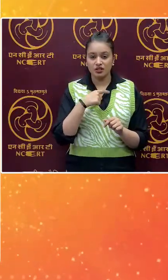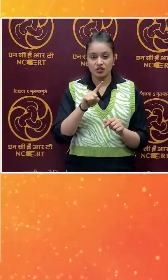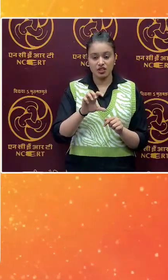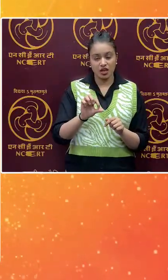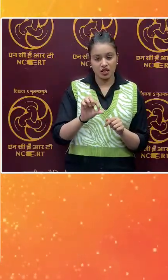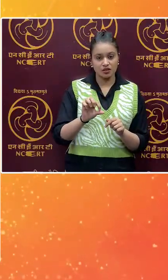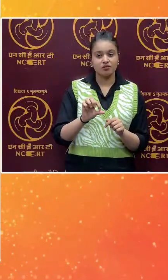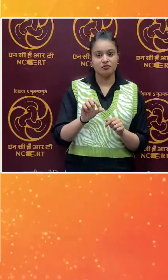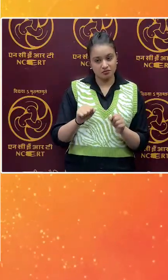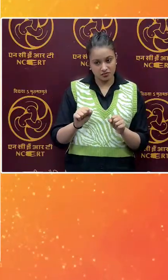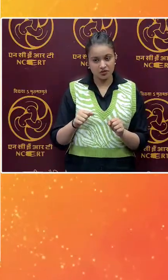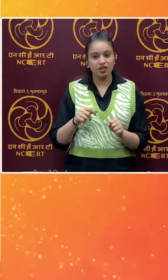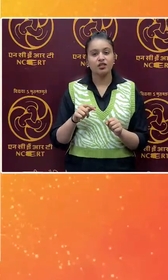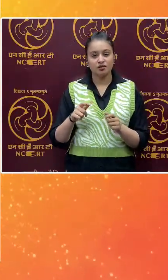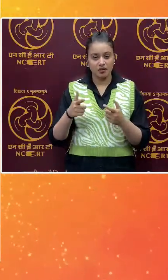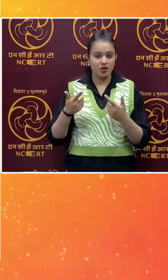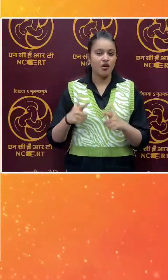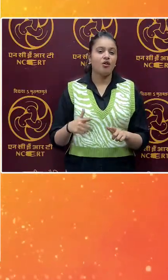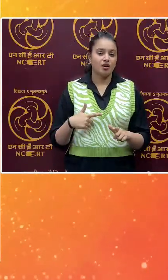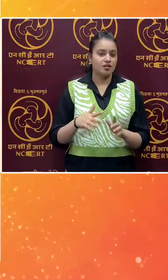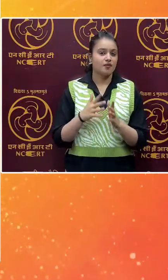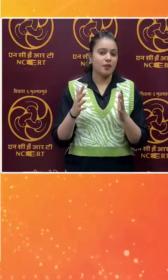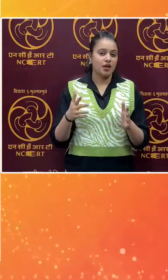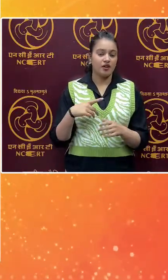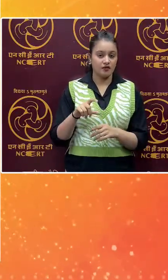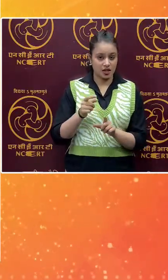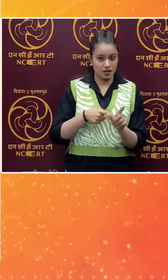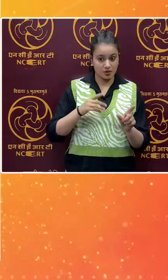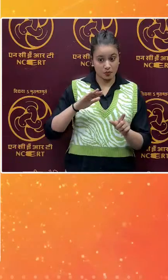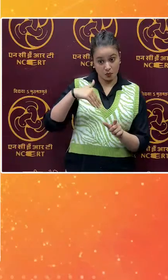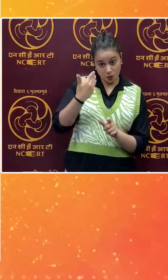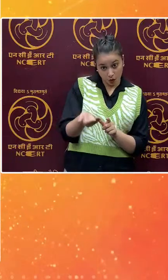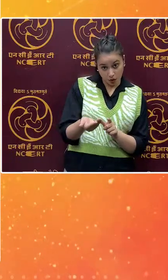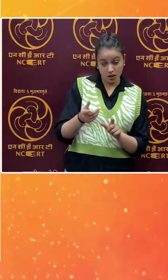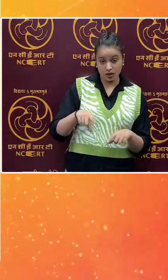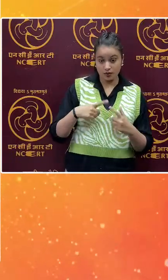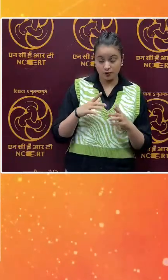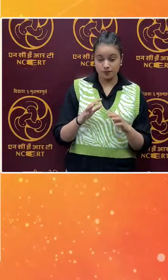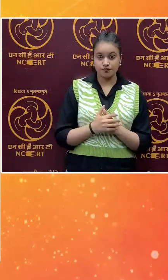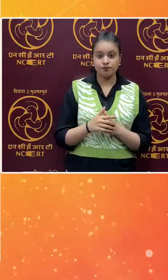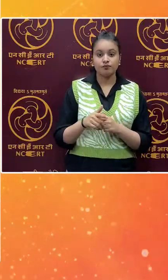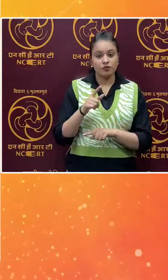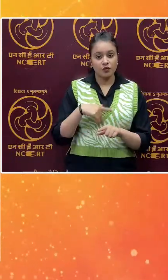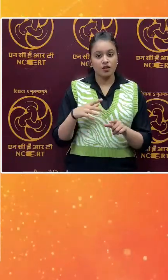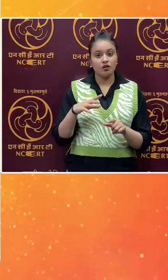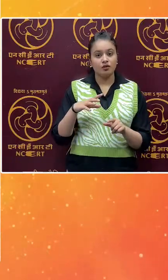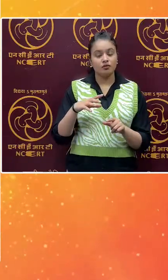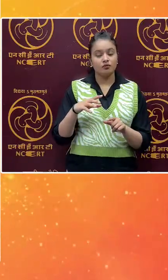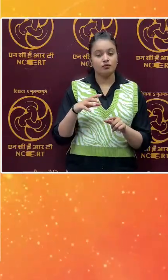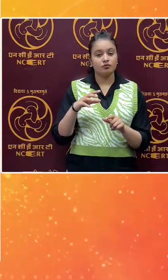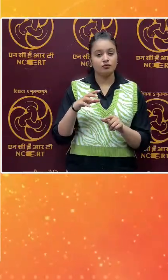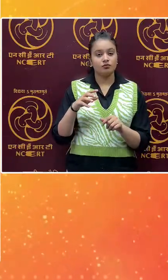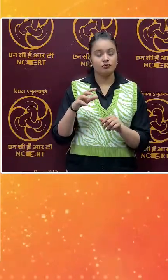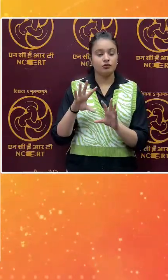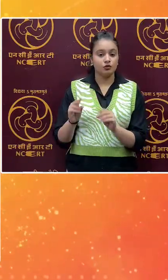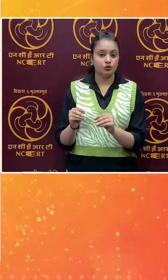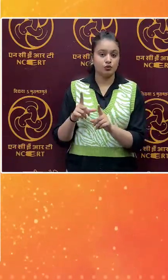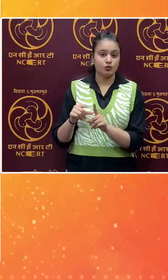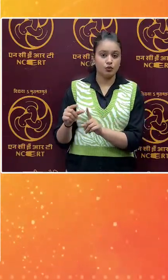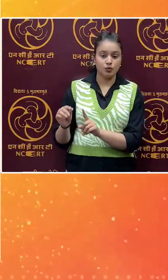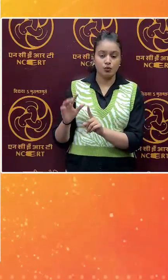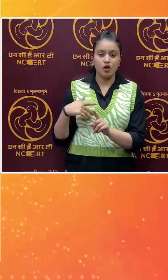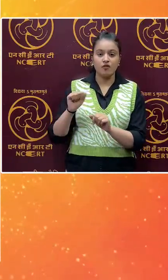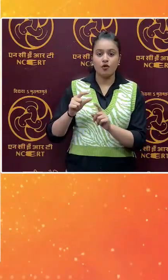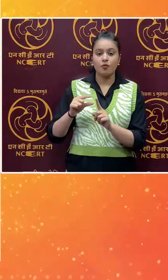great if loss Bhabha had for the lived country, another yeah. 10 years, But so, you know what, we're still mesmerized with what you have mentioned in the